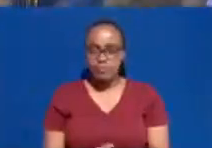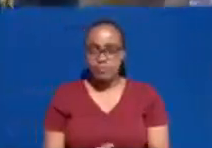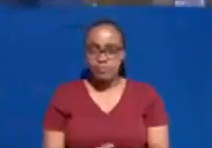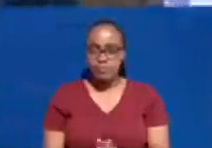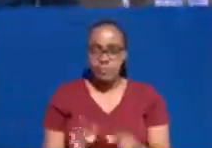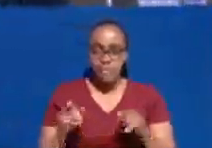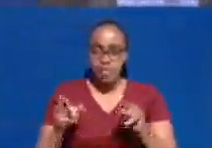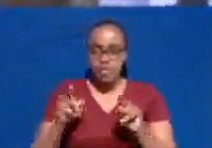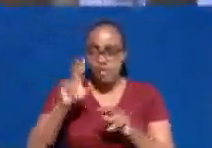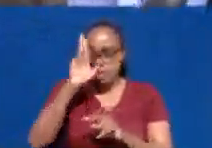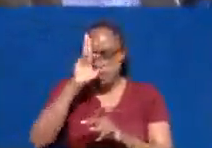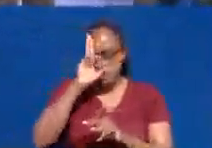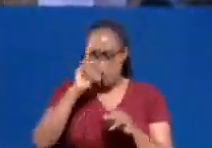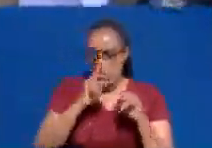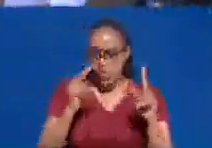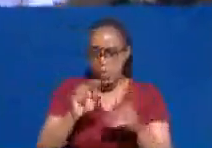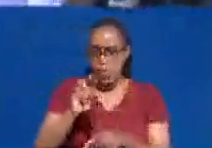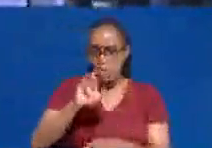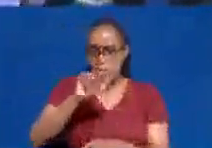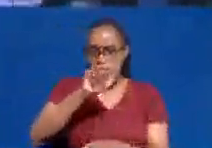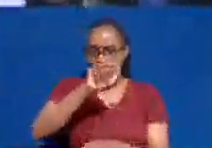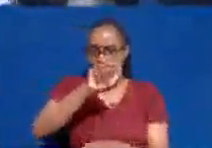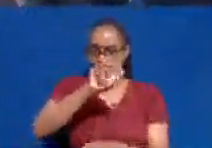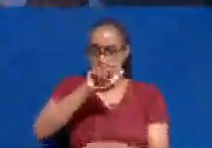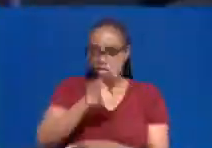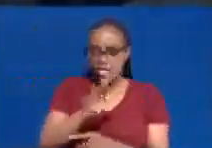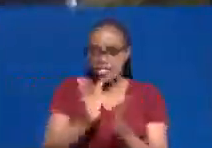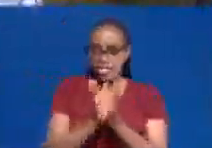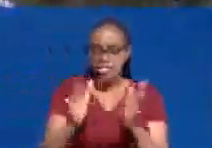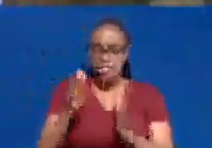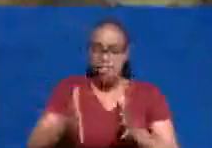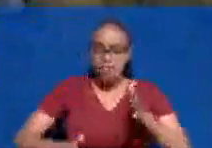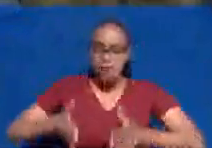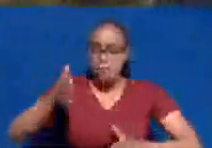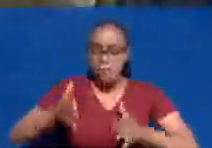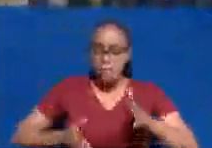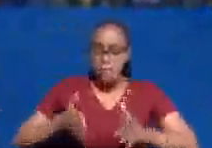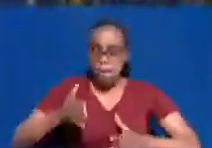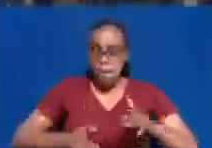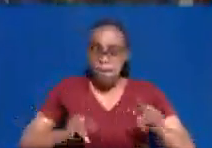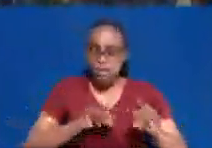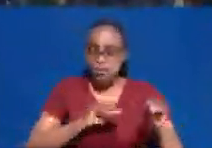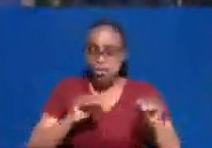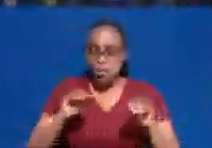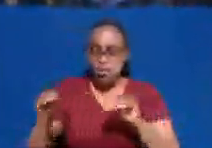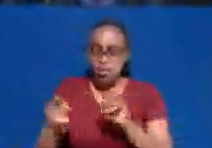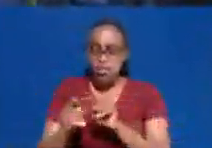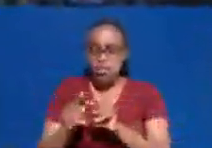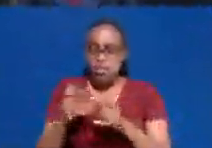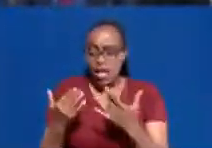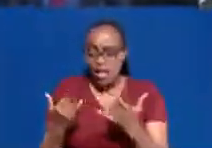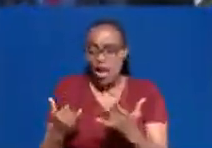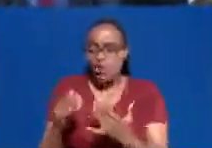The officers from the ranks of Major General and above marched to the beat of the KDF band with the